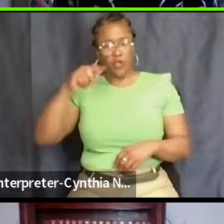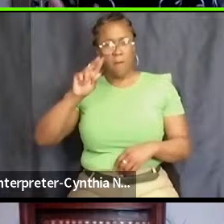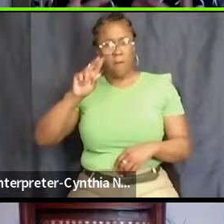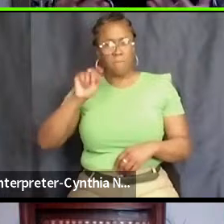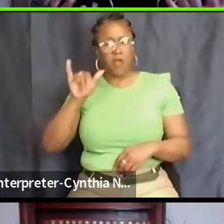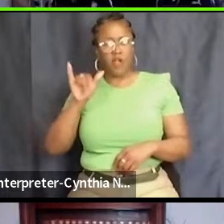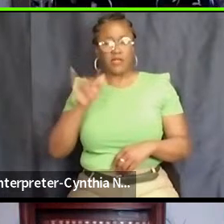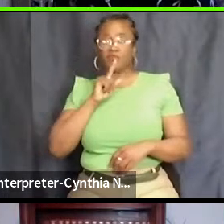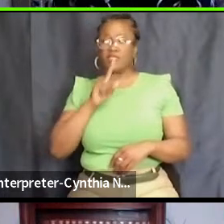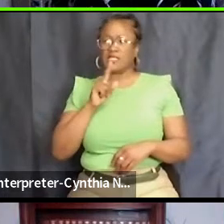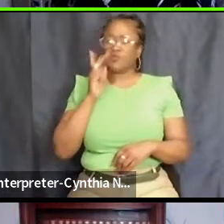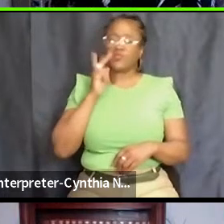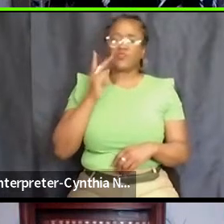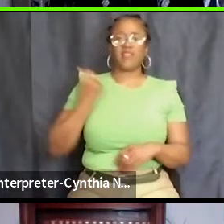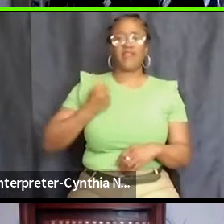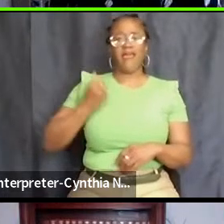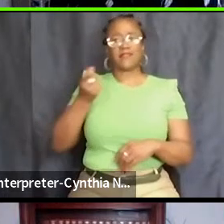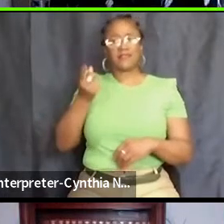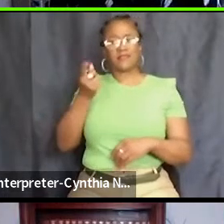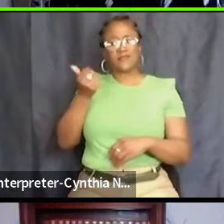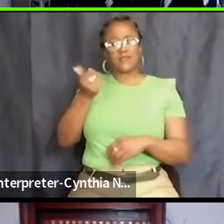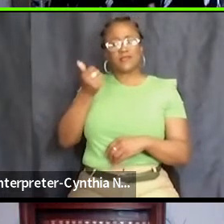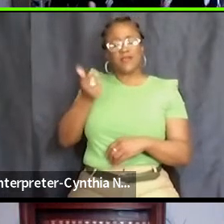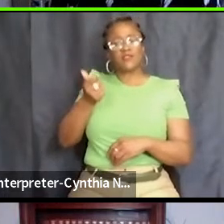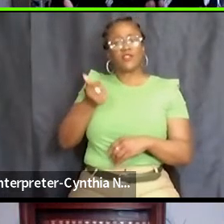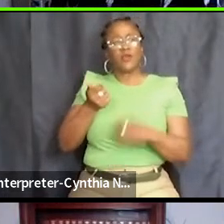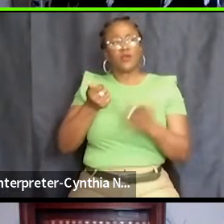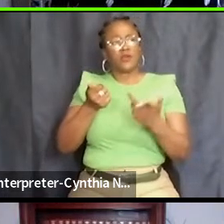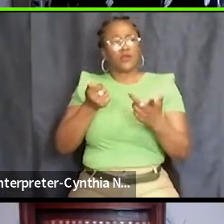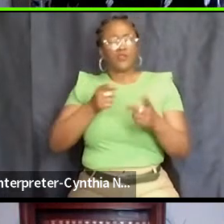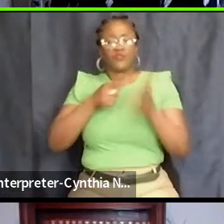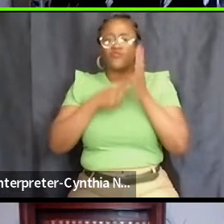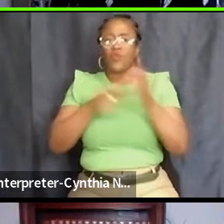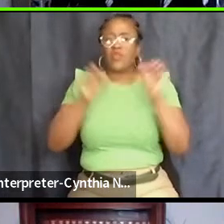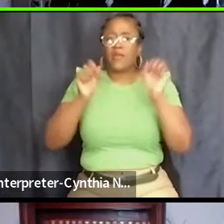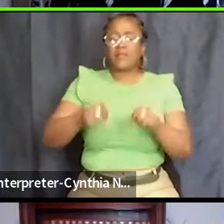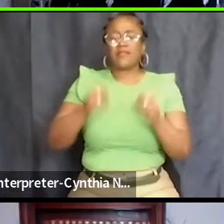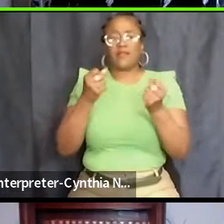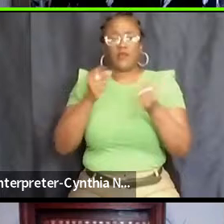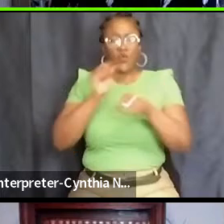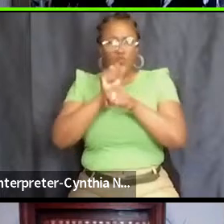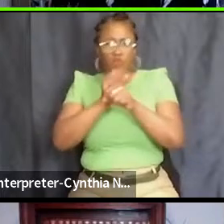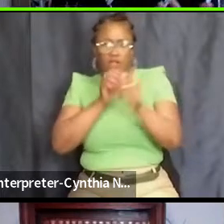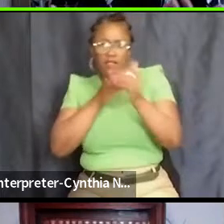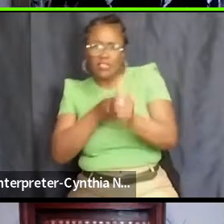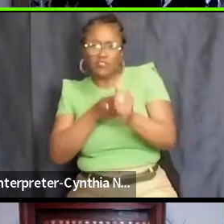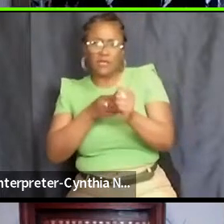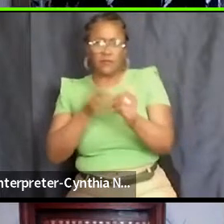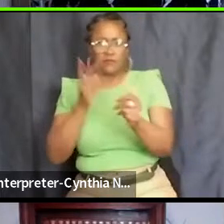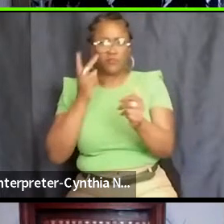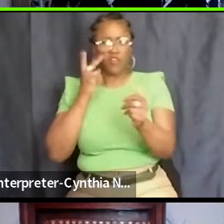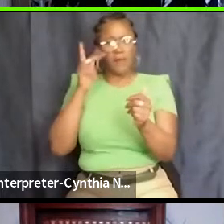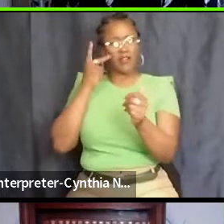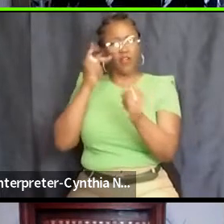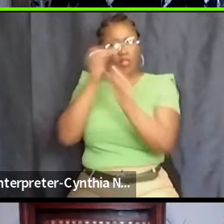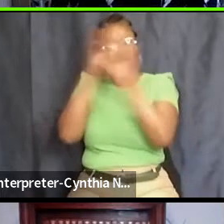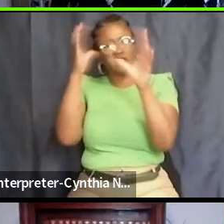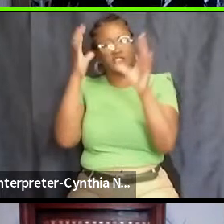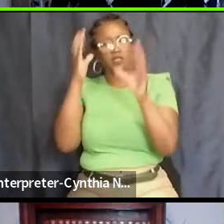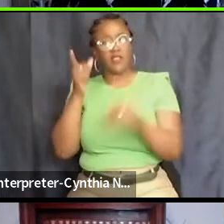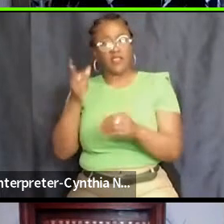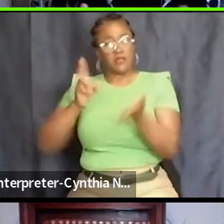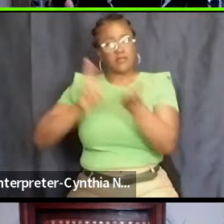the gangs really, you know, also themselves showed the potential to work in leadership and to express a political vision. They signed a truce